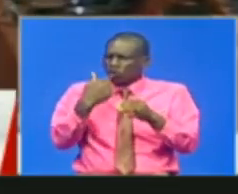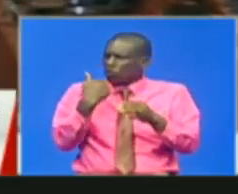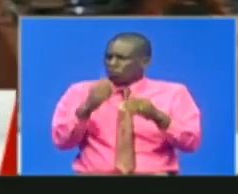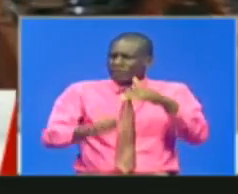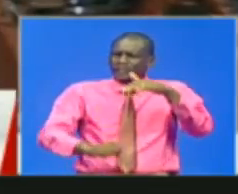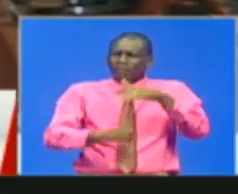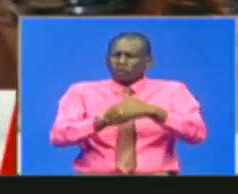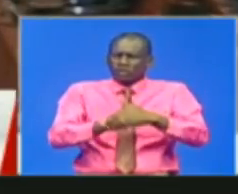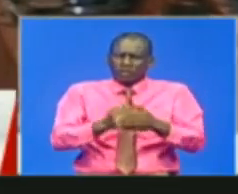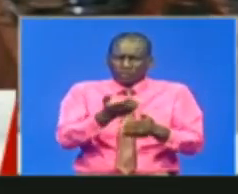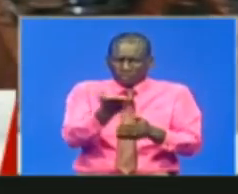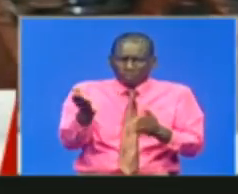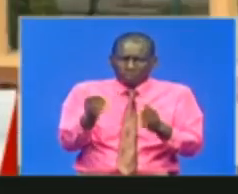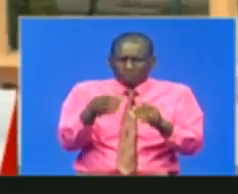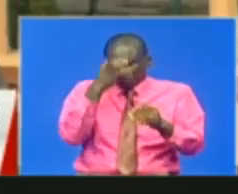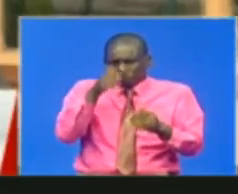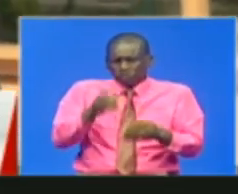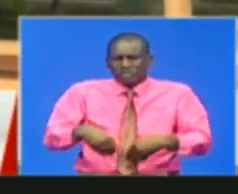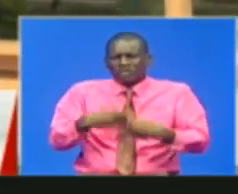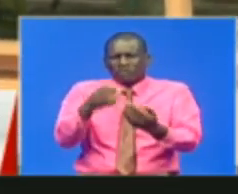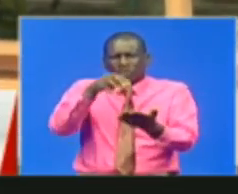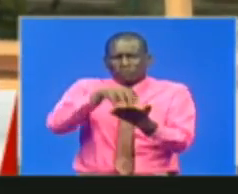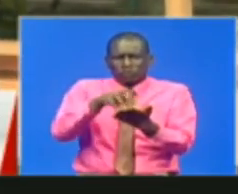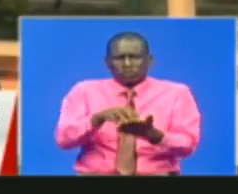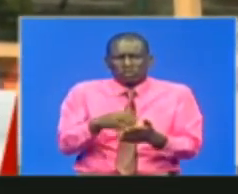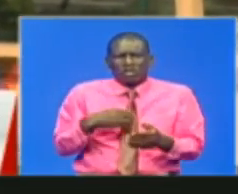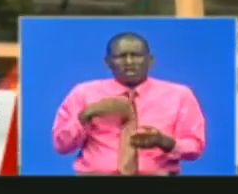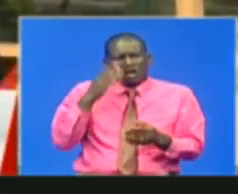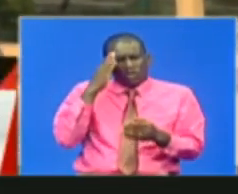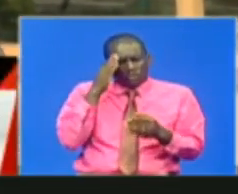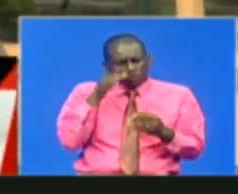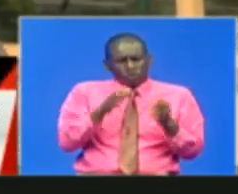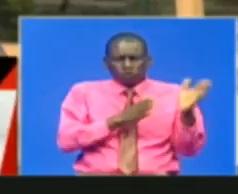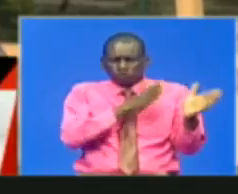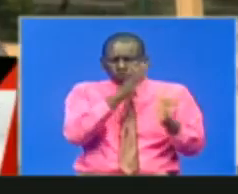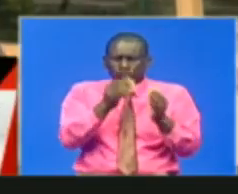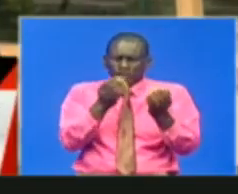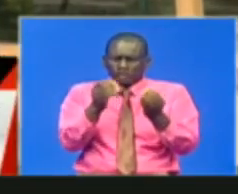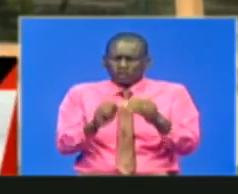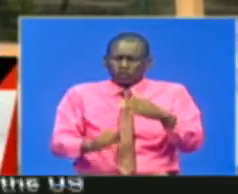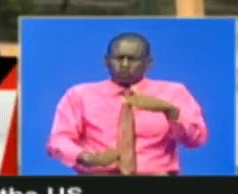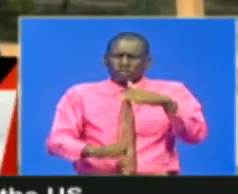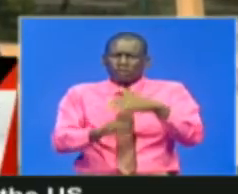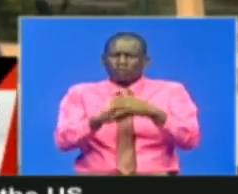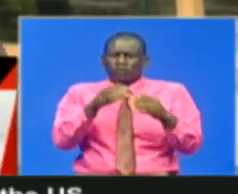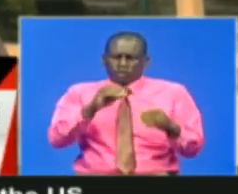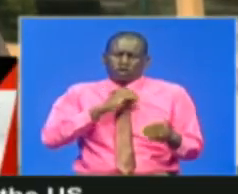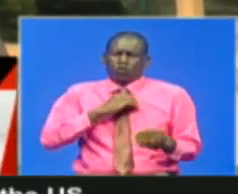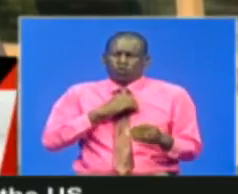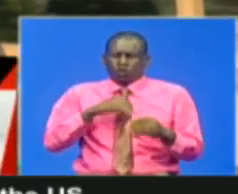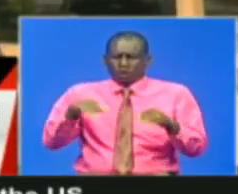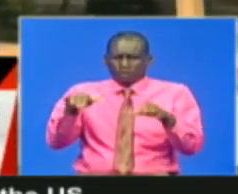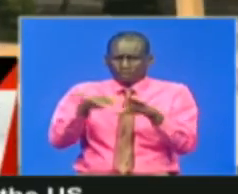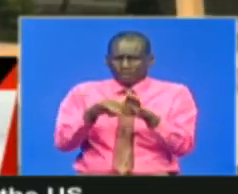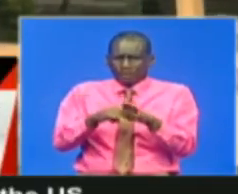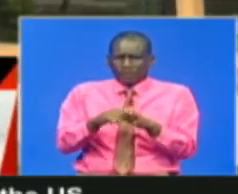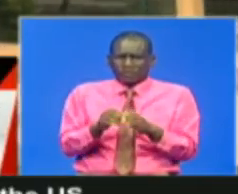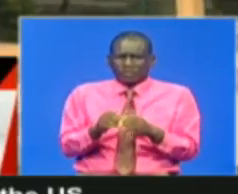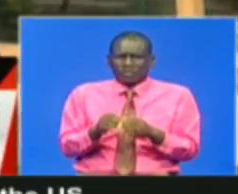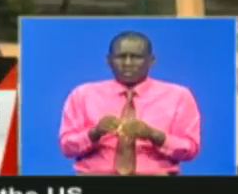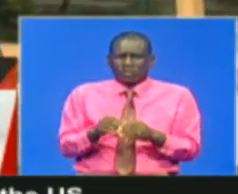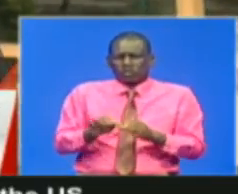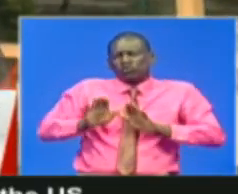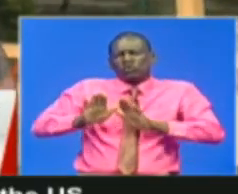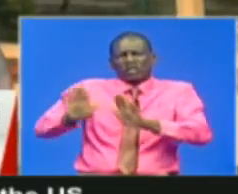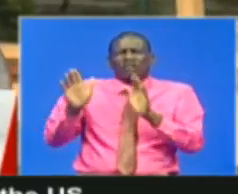cause, as it gives them positions. So I think it was a scheme to elevate their own stooges to limelight and leave out